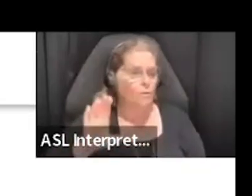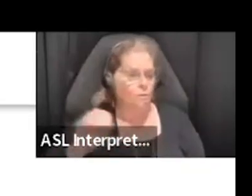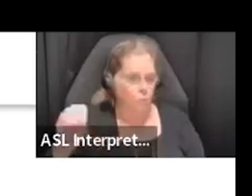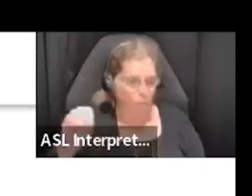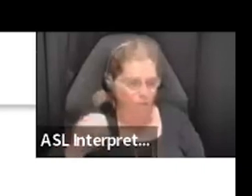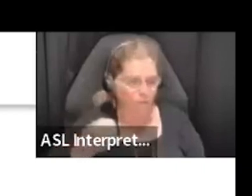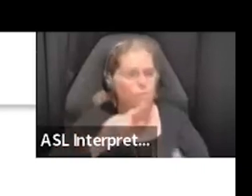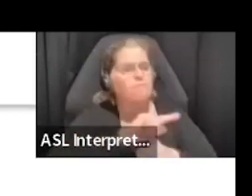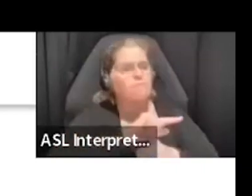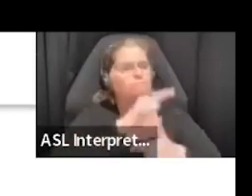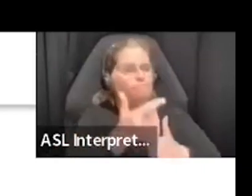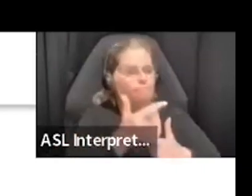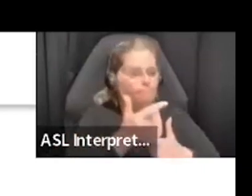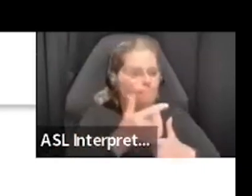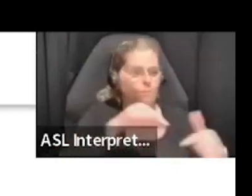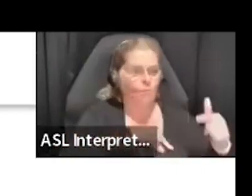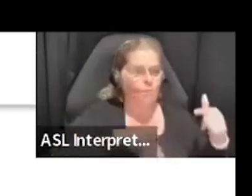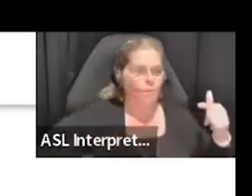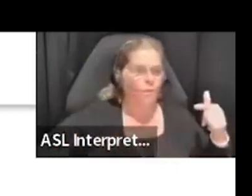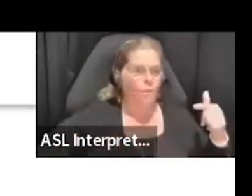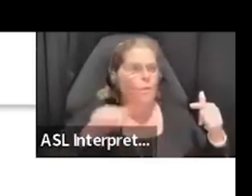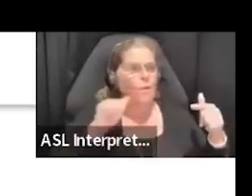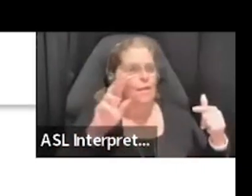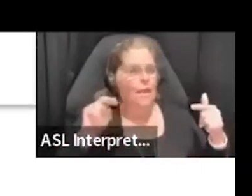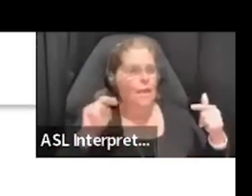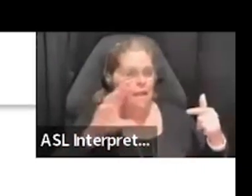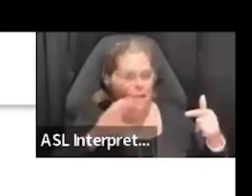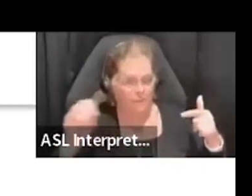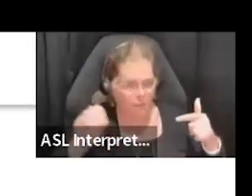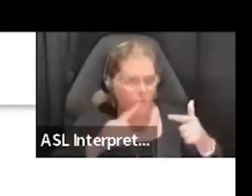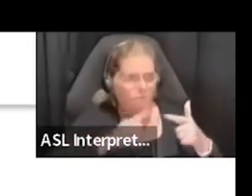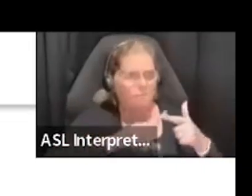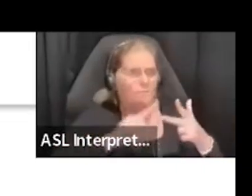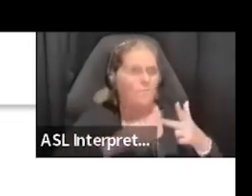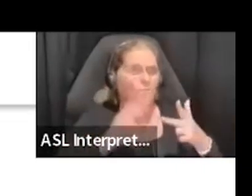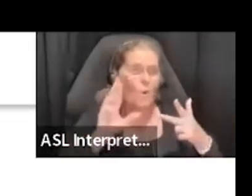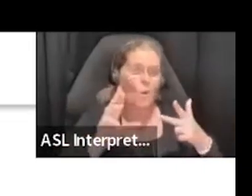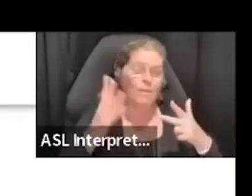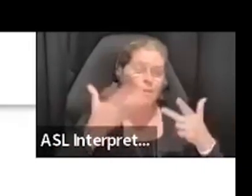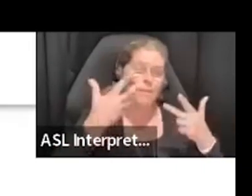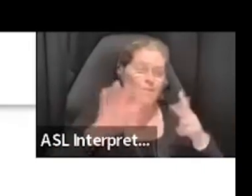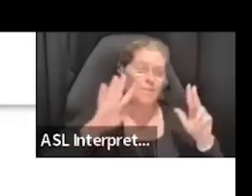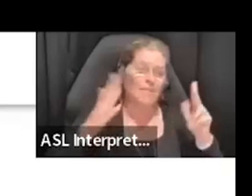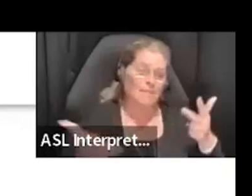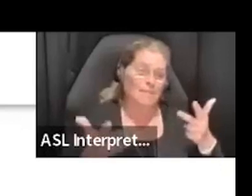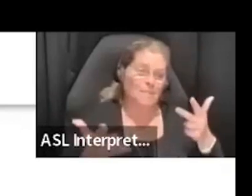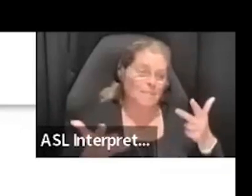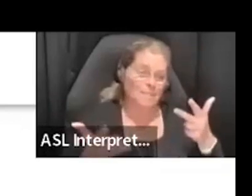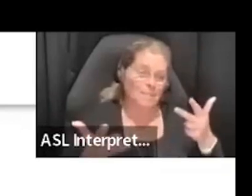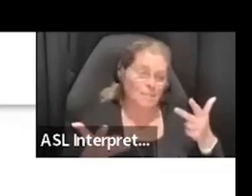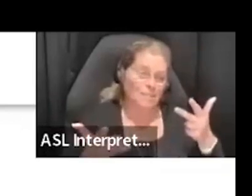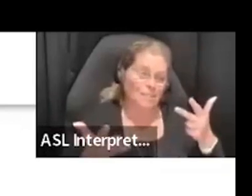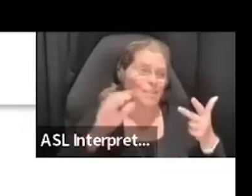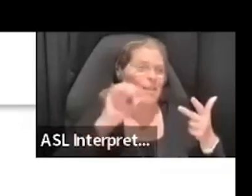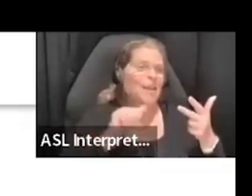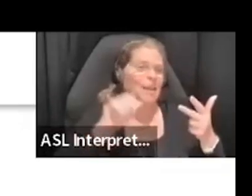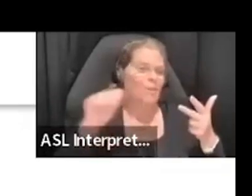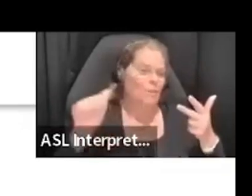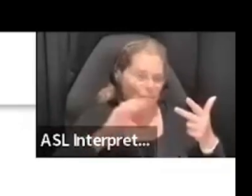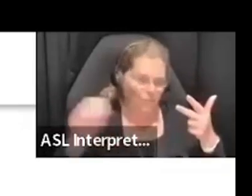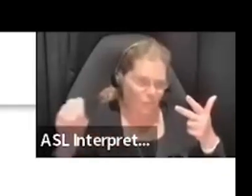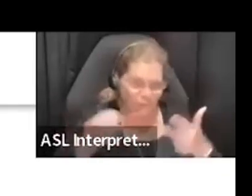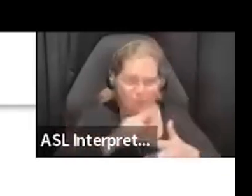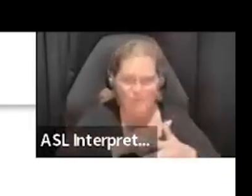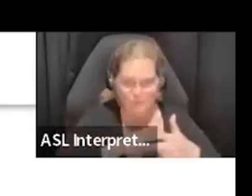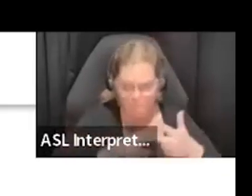then transferred over to Queen Anne County, and hopefully finishing out my career here in Anne Arundel. So I've got